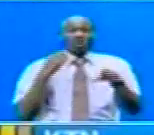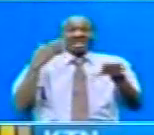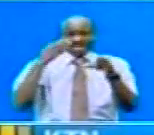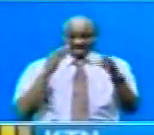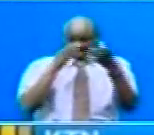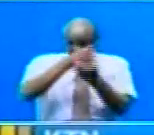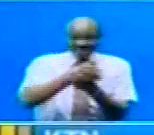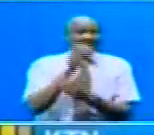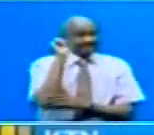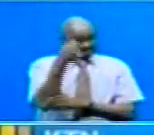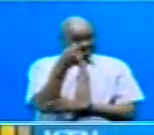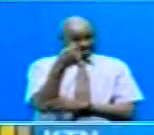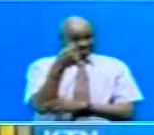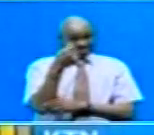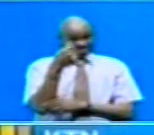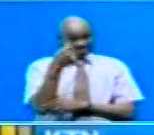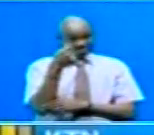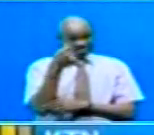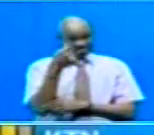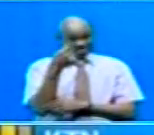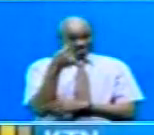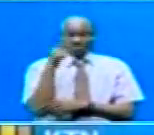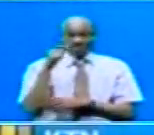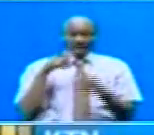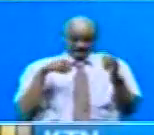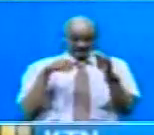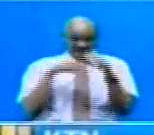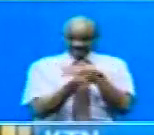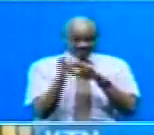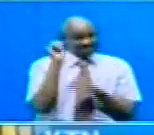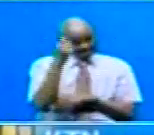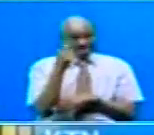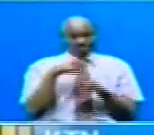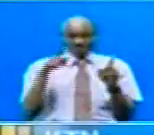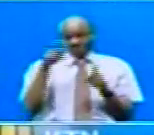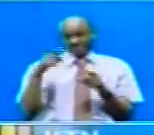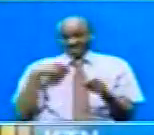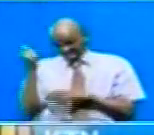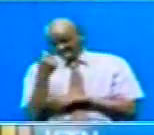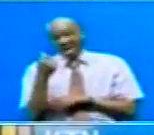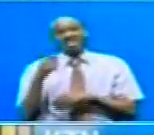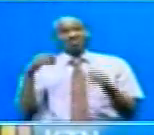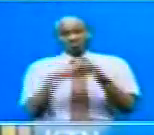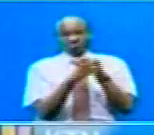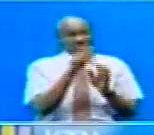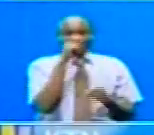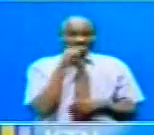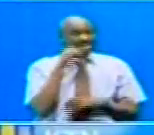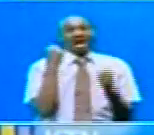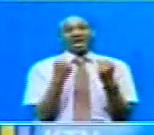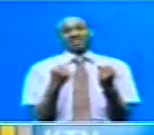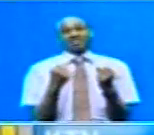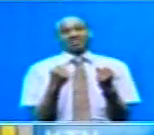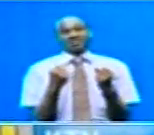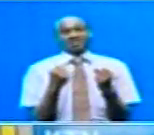to the tourist products, they were not able to do the same and they were losing in terms of